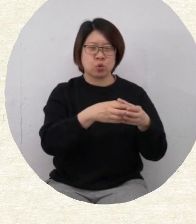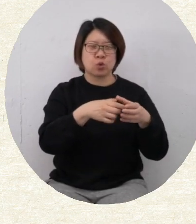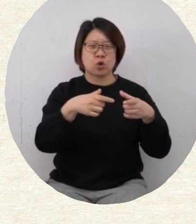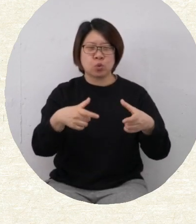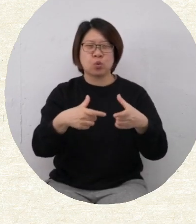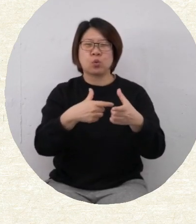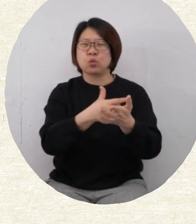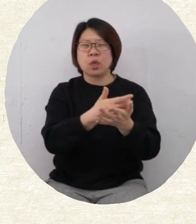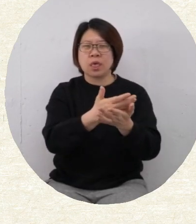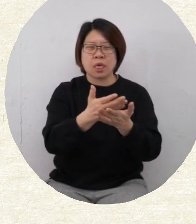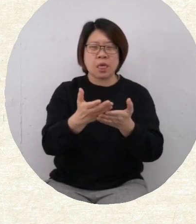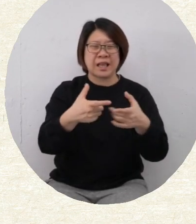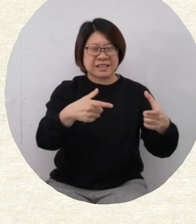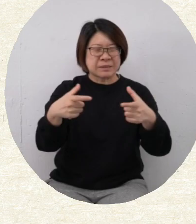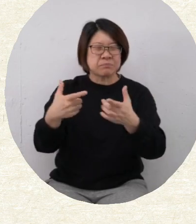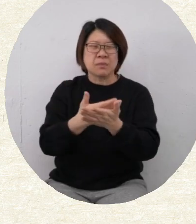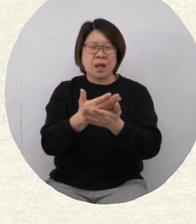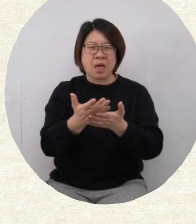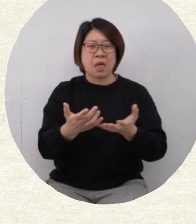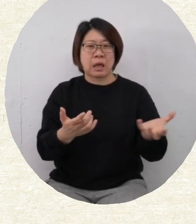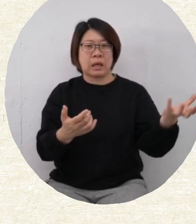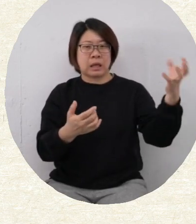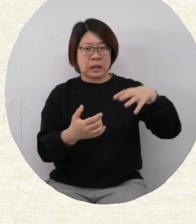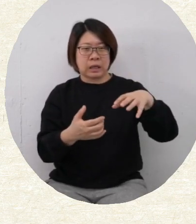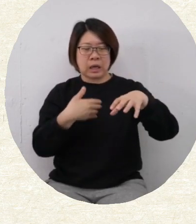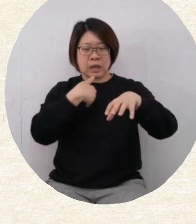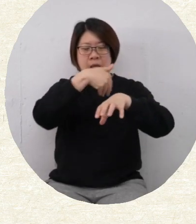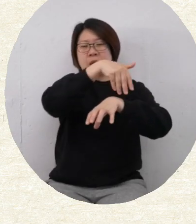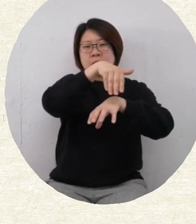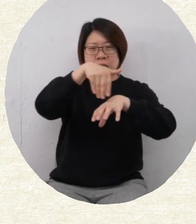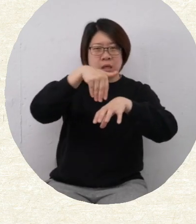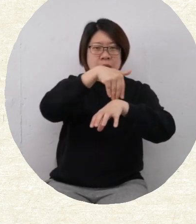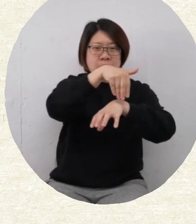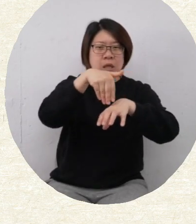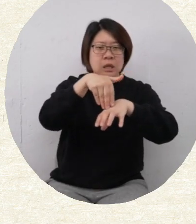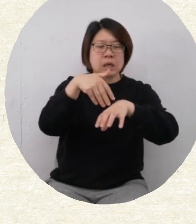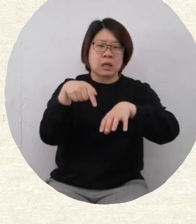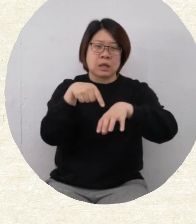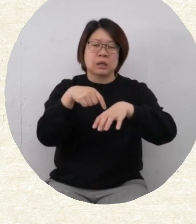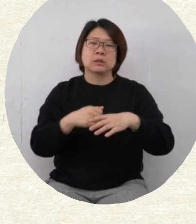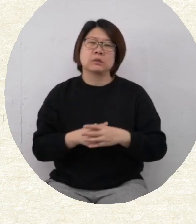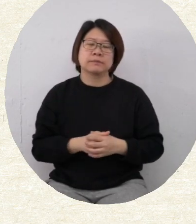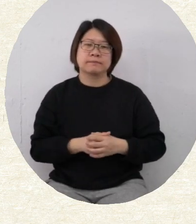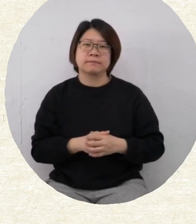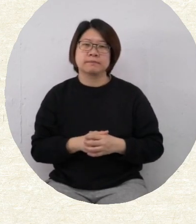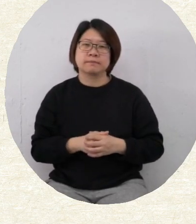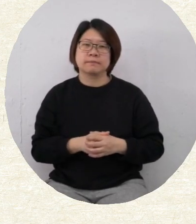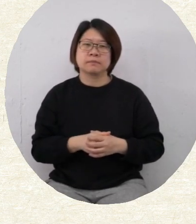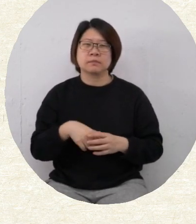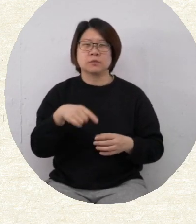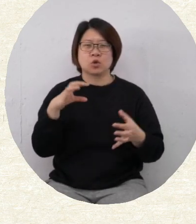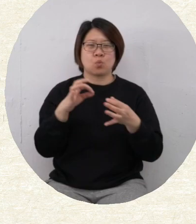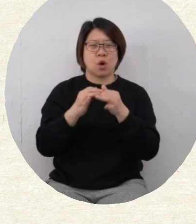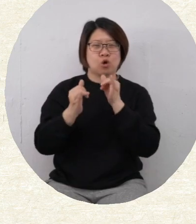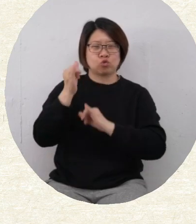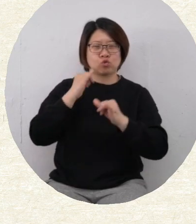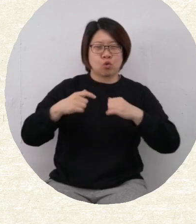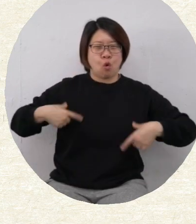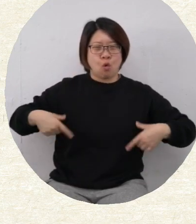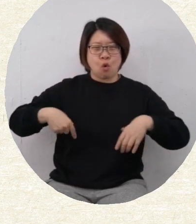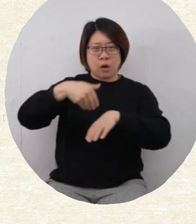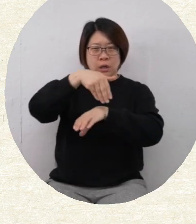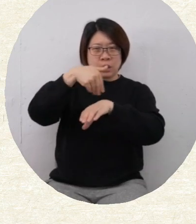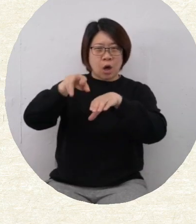of used in my ceramic works, where I'm kind of making a cast of these